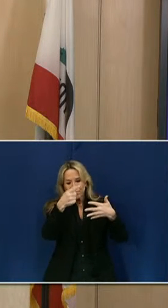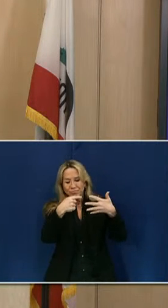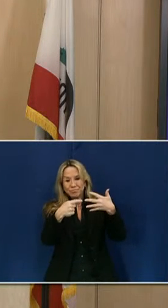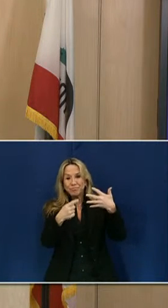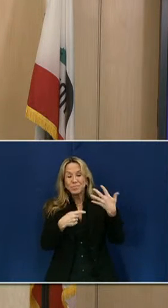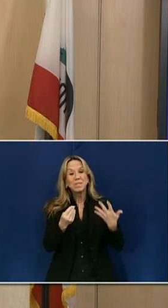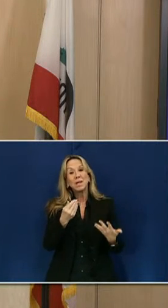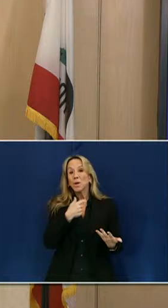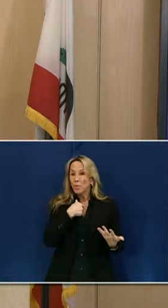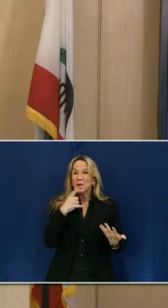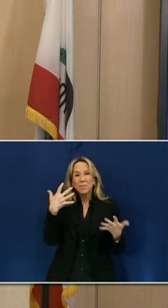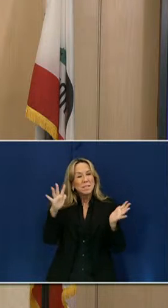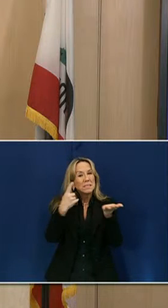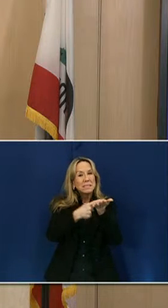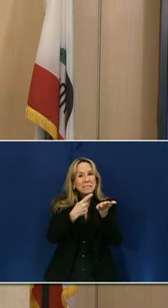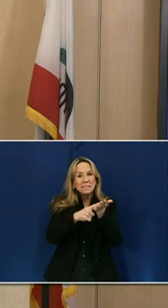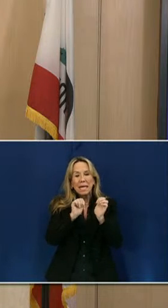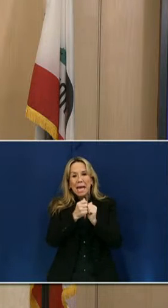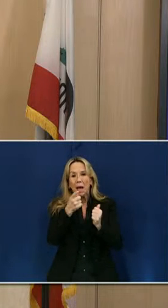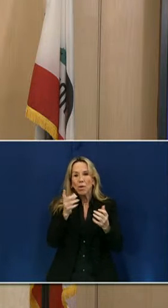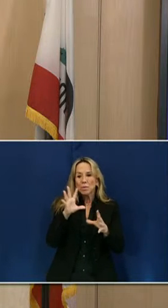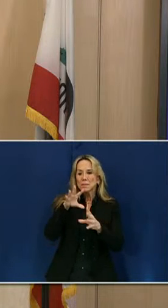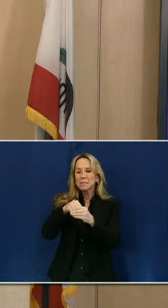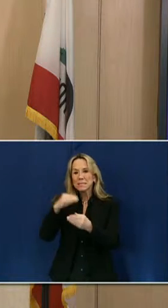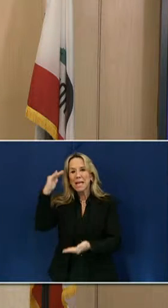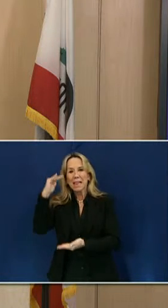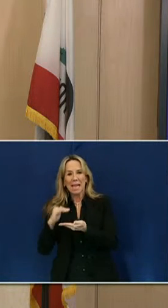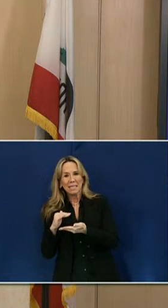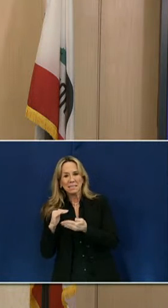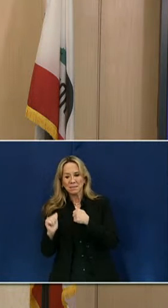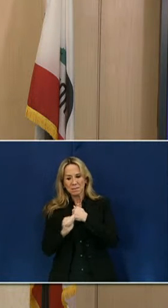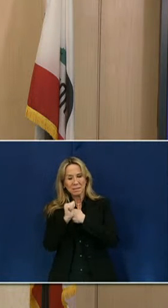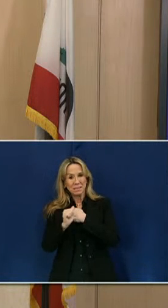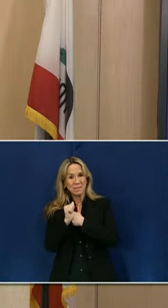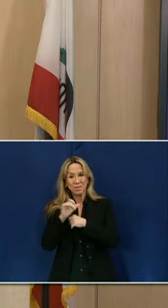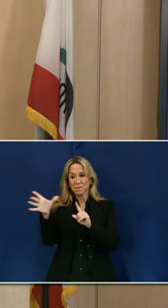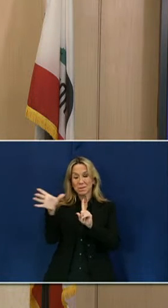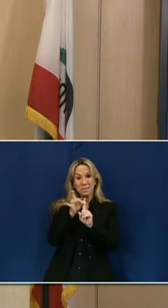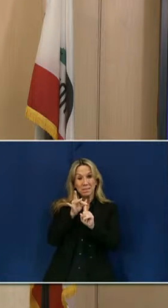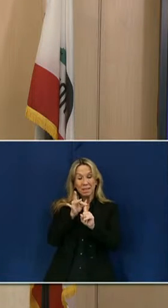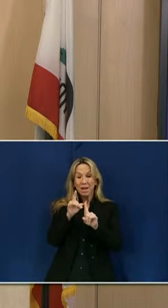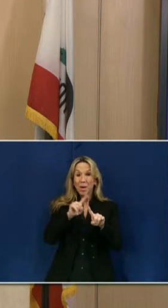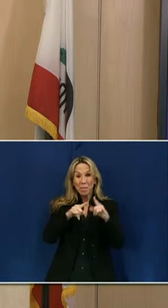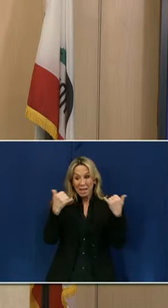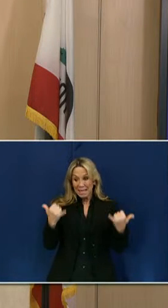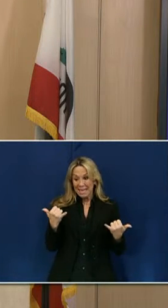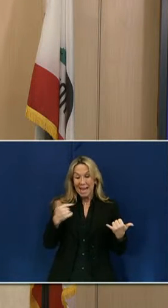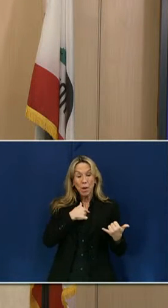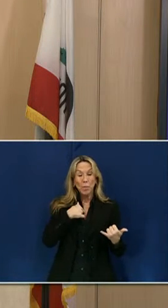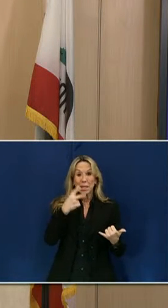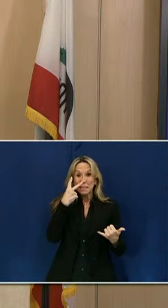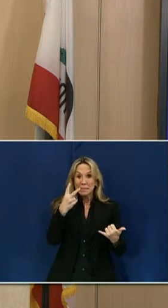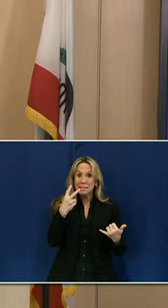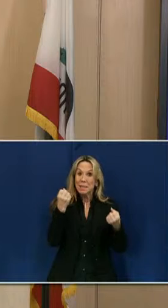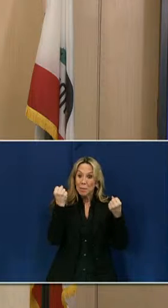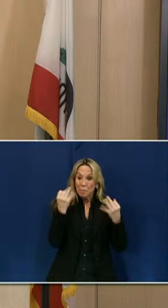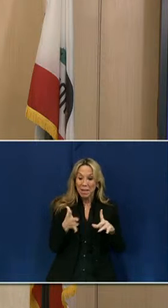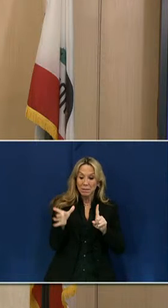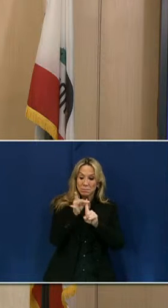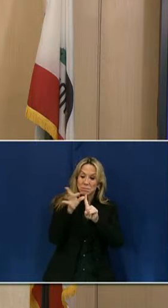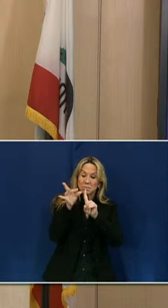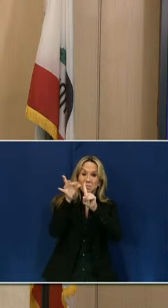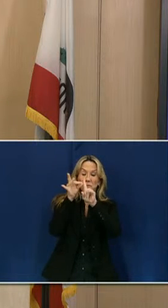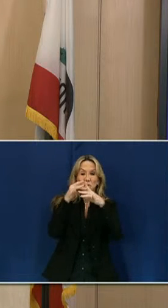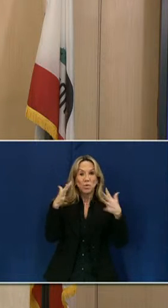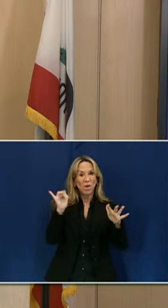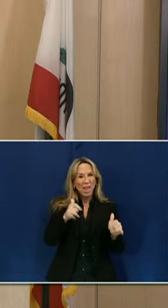about riskier activities and less risky activities, but the simple reality is when you have as many cases as we have and it's spreading as fast as